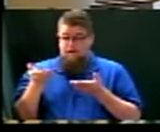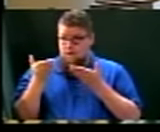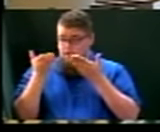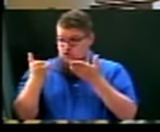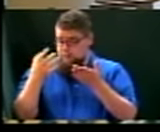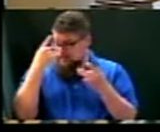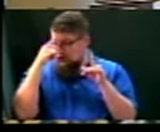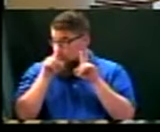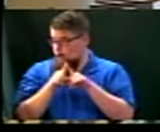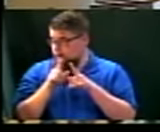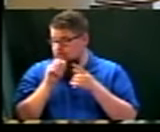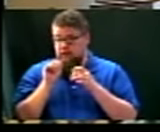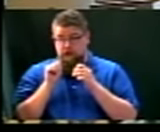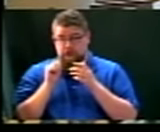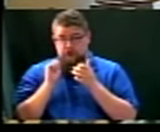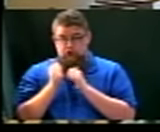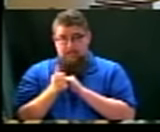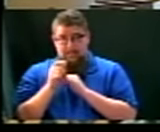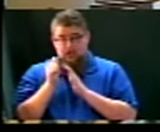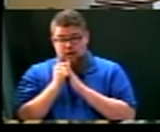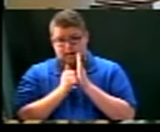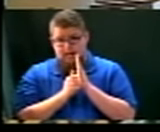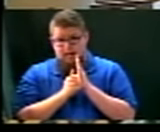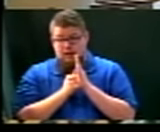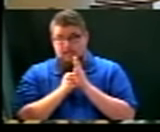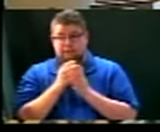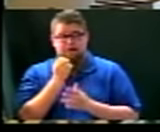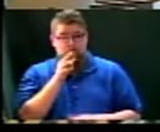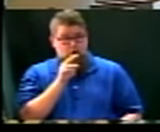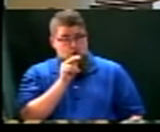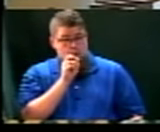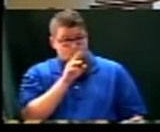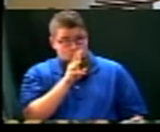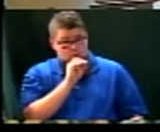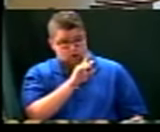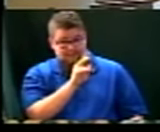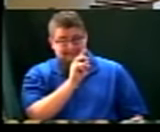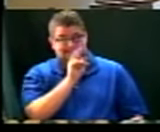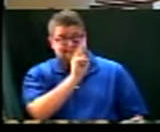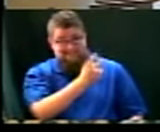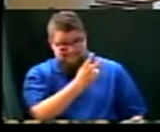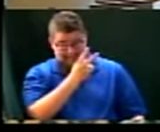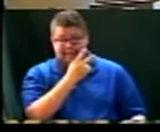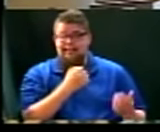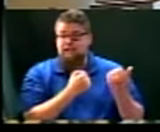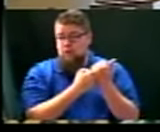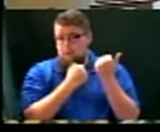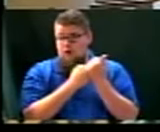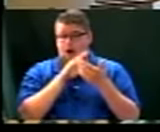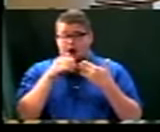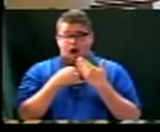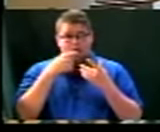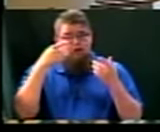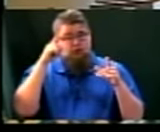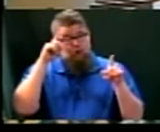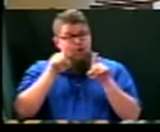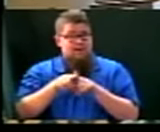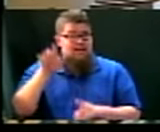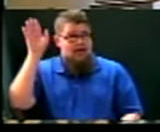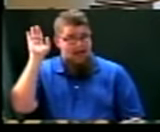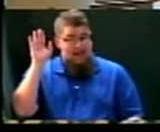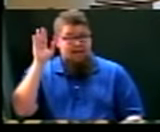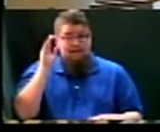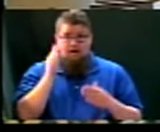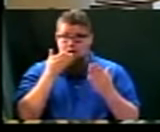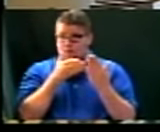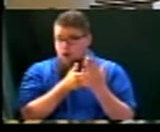agenda? Maybe. Okay. Mr. Norman, do I have a second? Mr. McMillan, all in favor say aye.